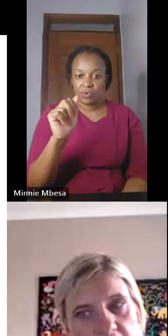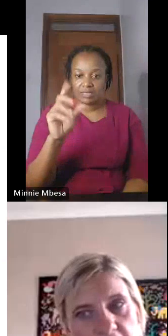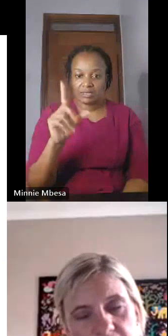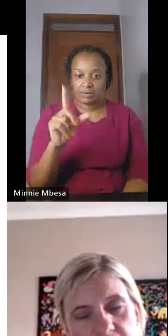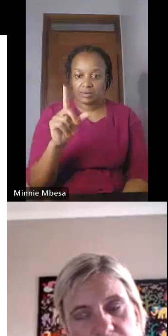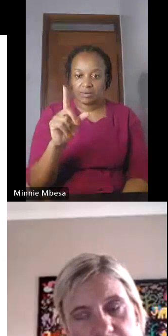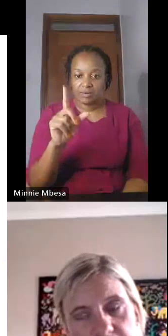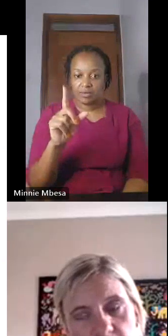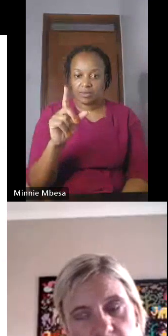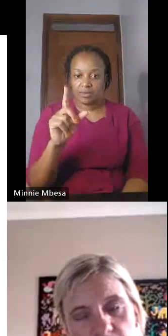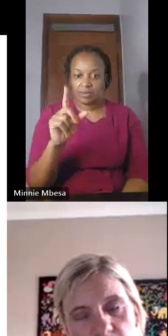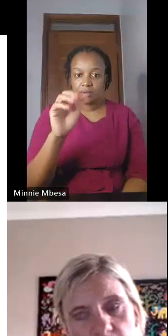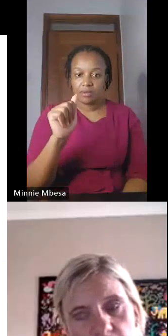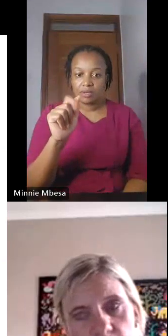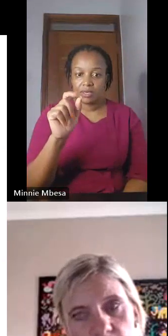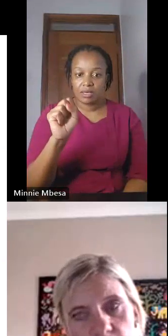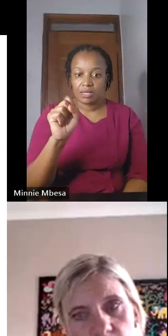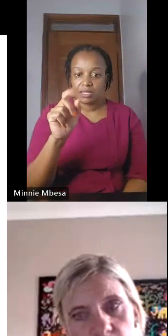Castro Coffee?